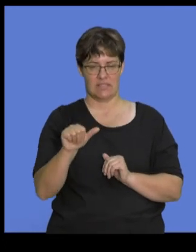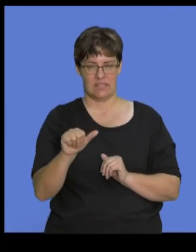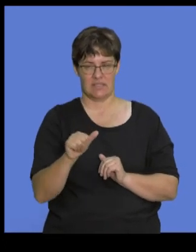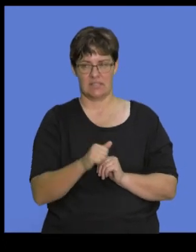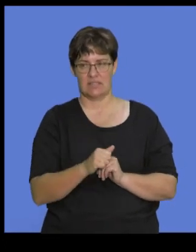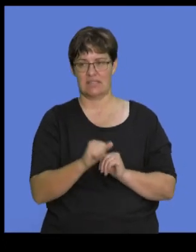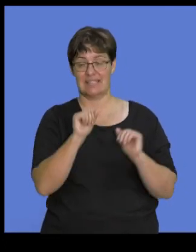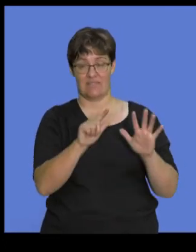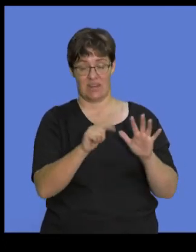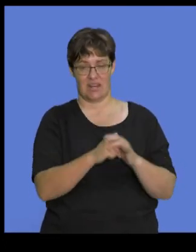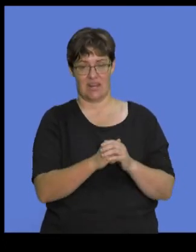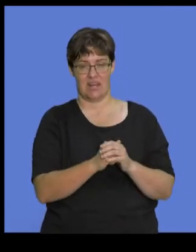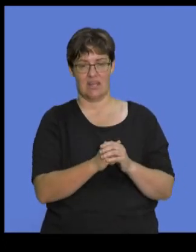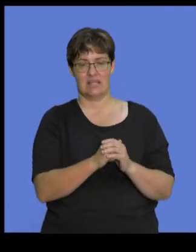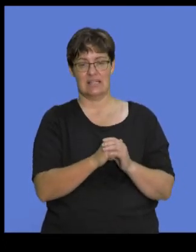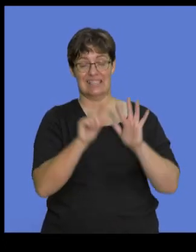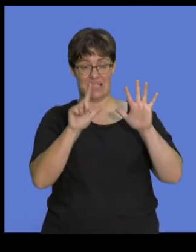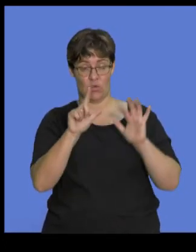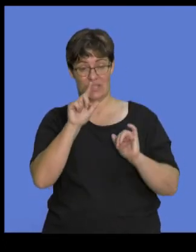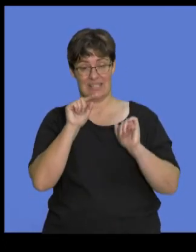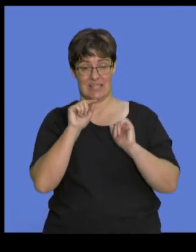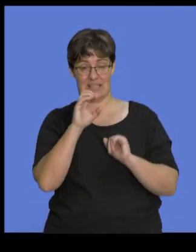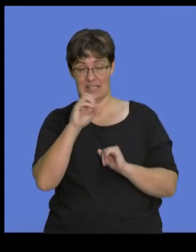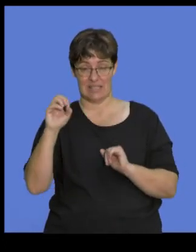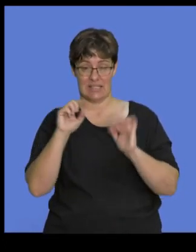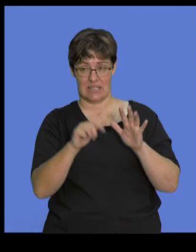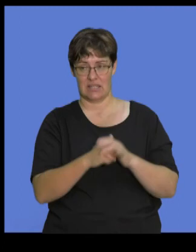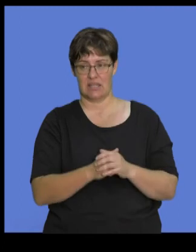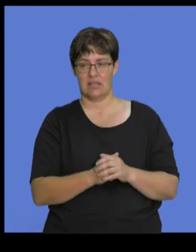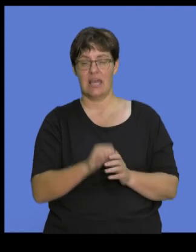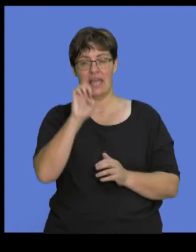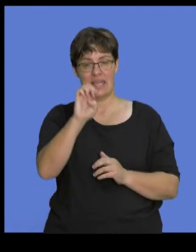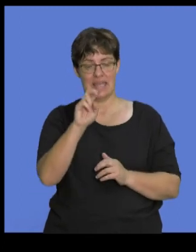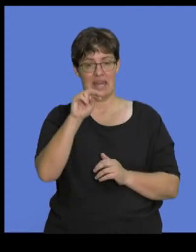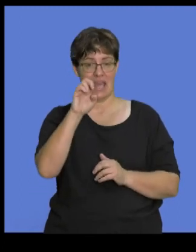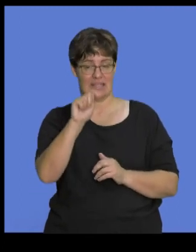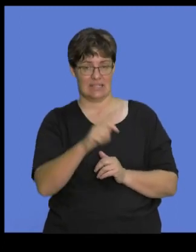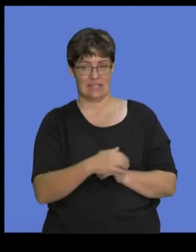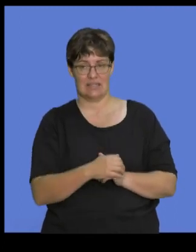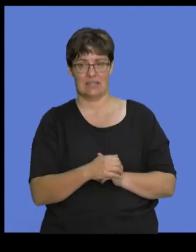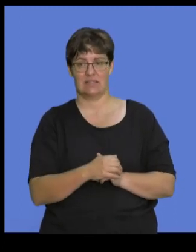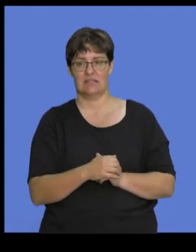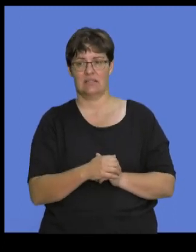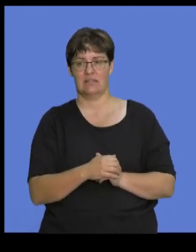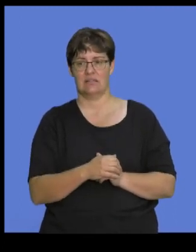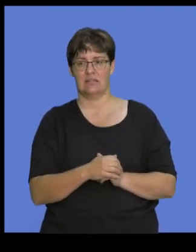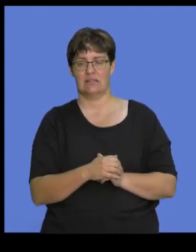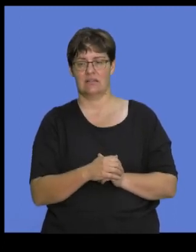5, 6, 7. Okay, there are 7 zeros. So our E net, right, just to go